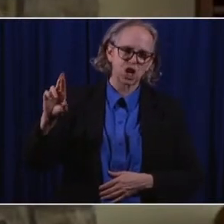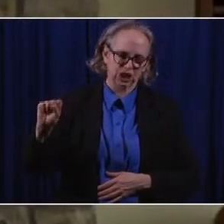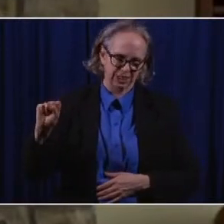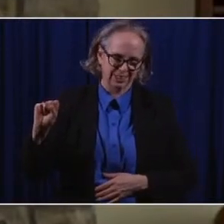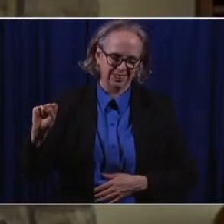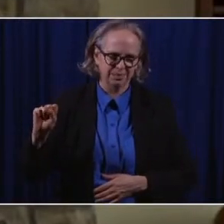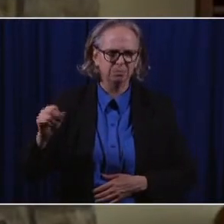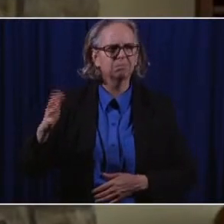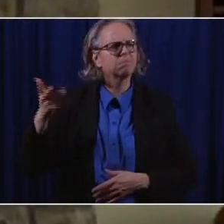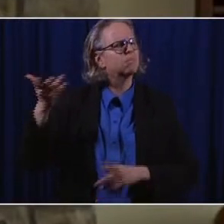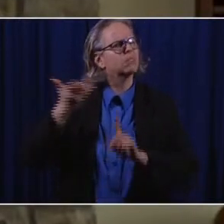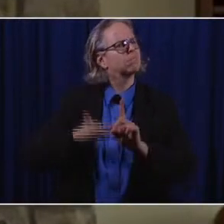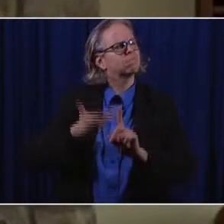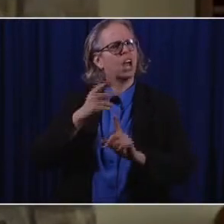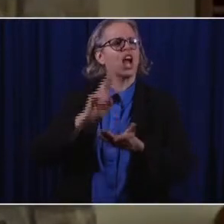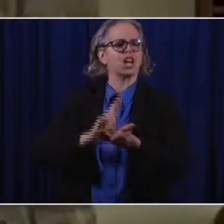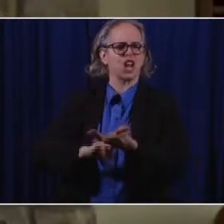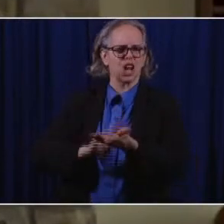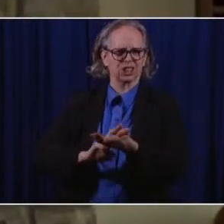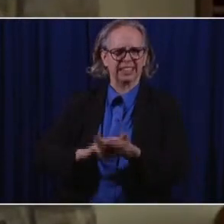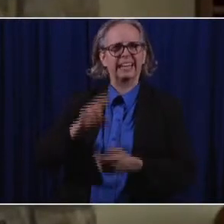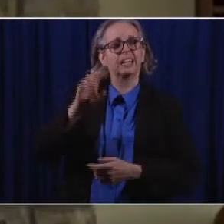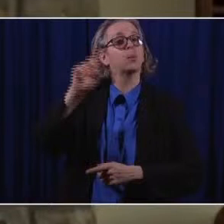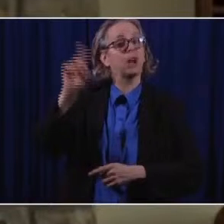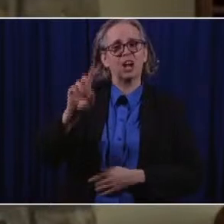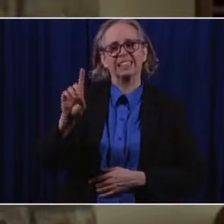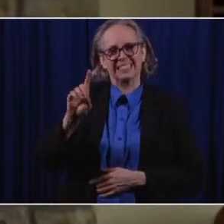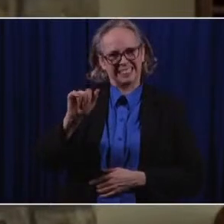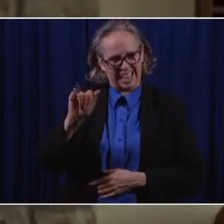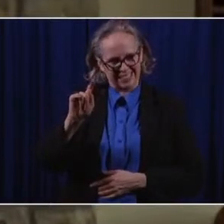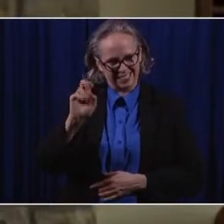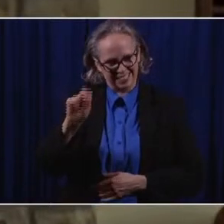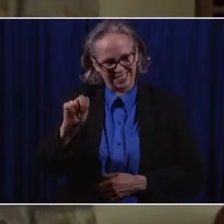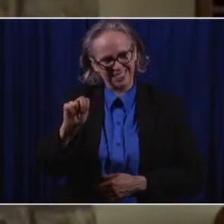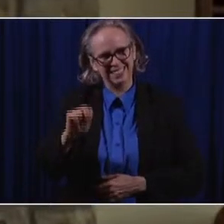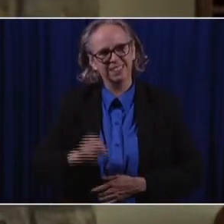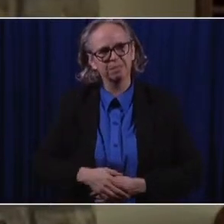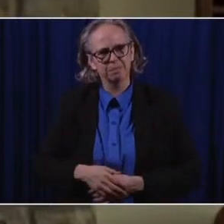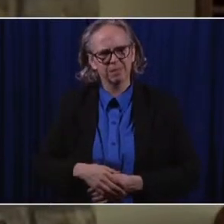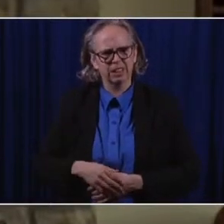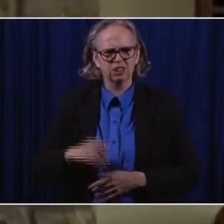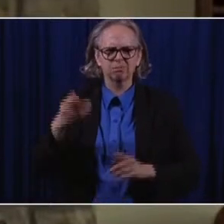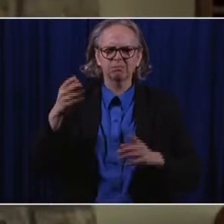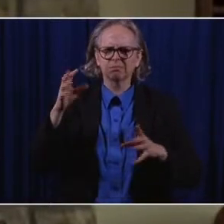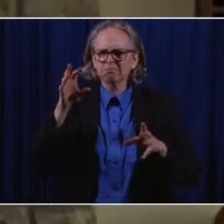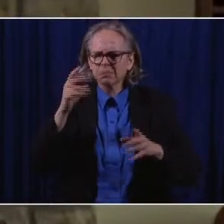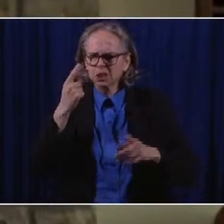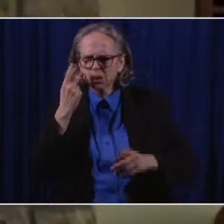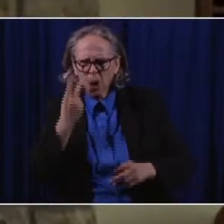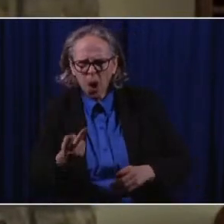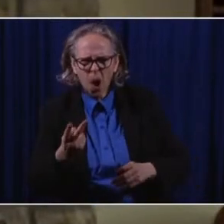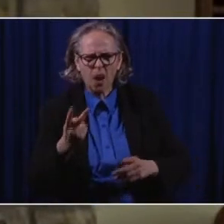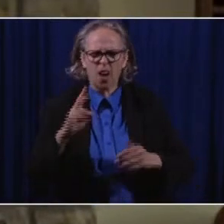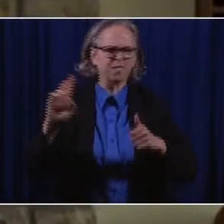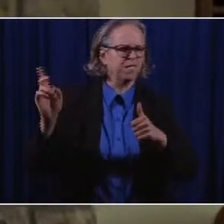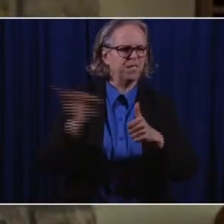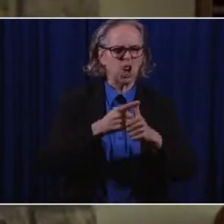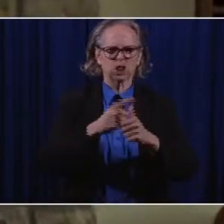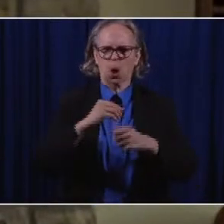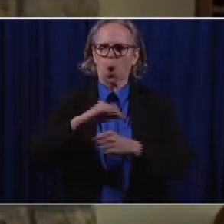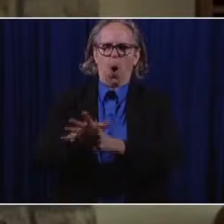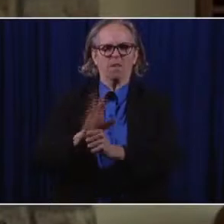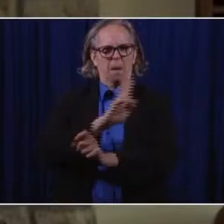of Premier Health. She was there when the very first COVID patient came in March. She is still caring for patients on an all